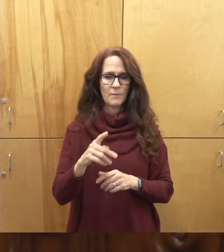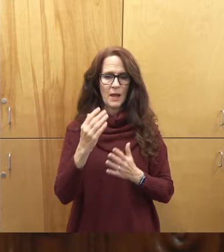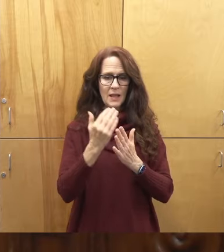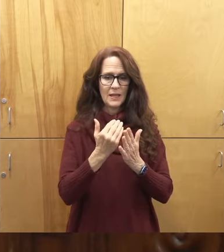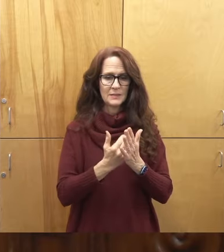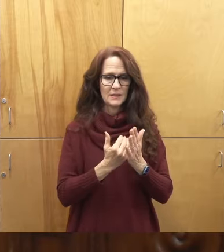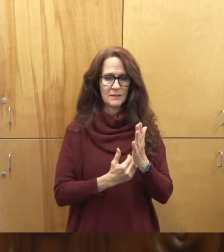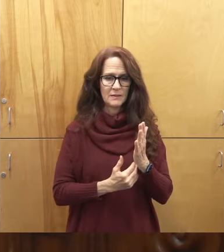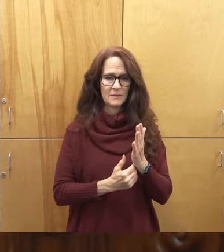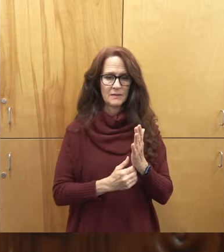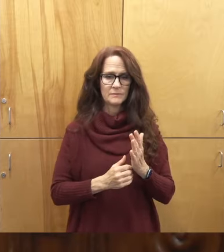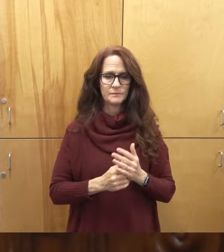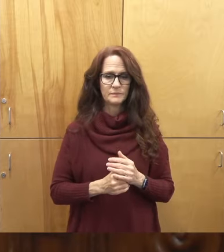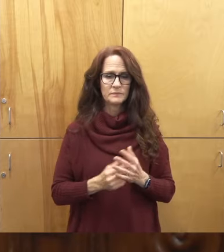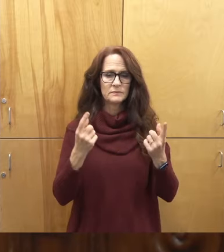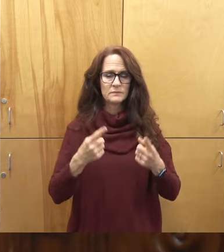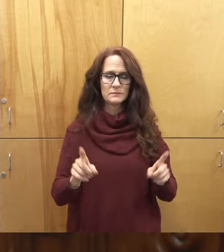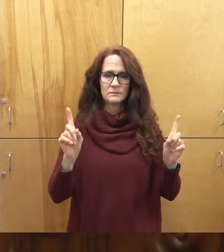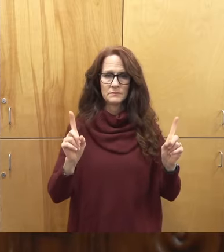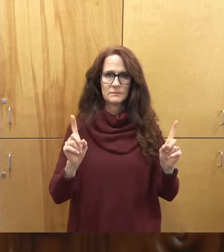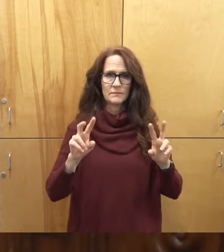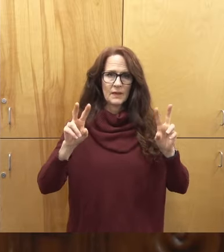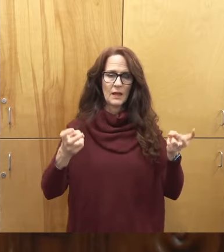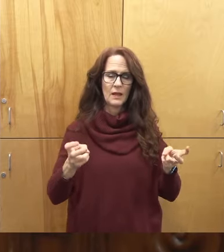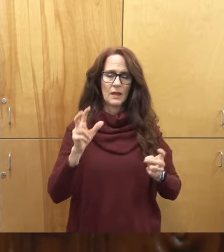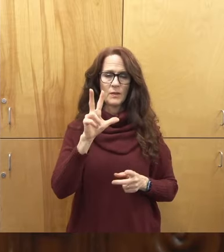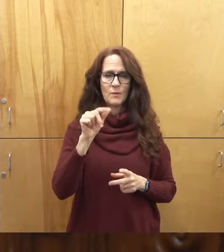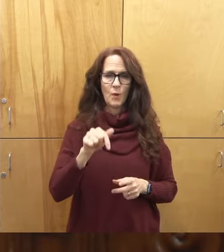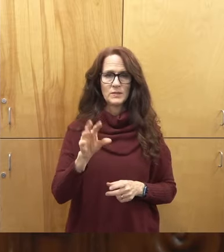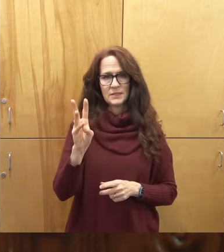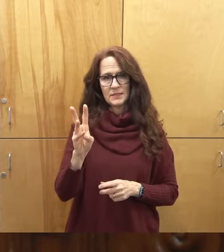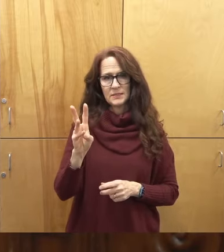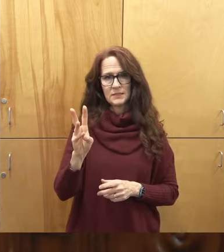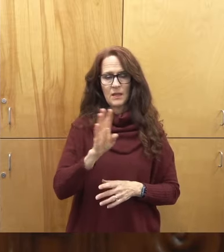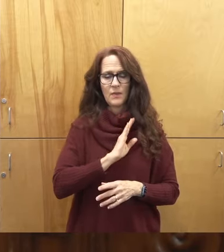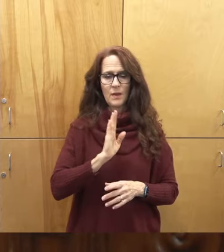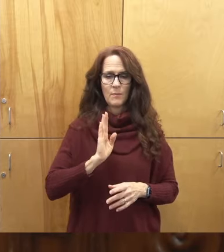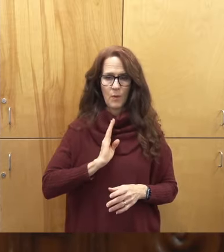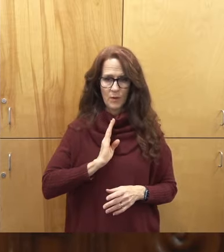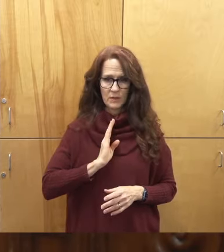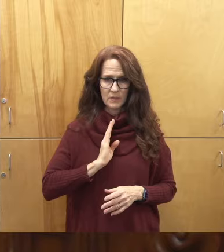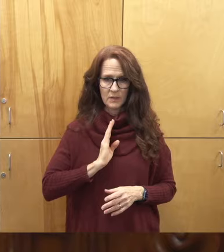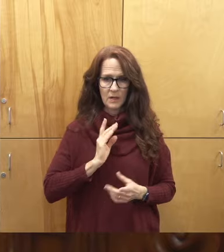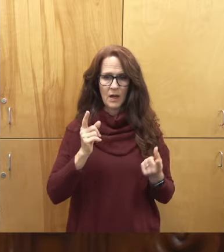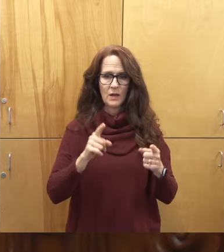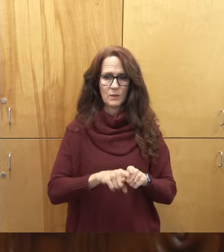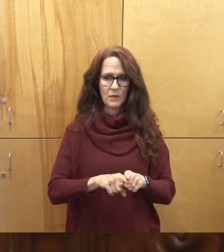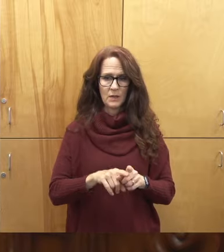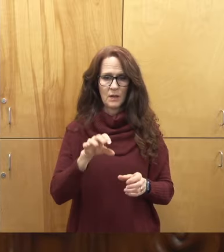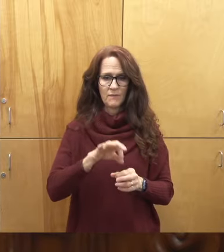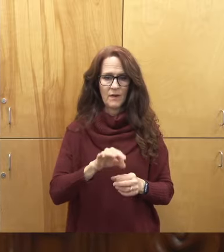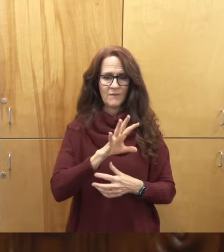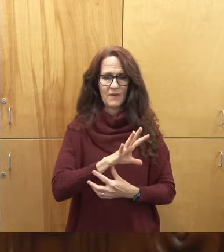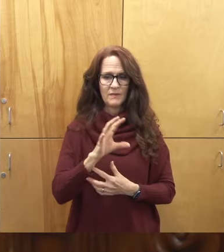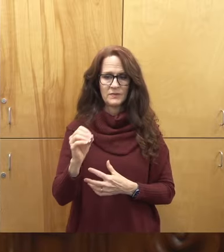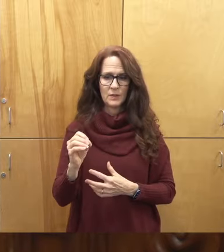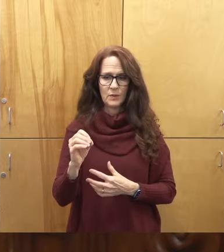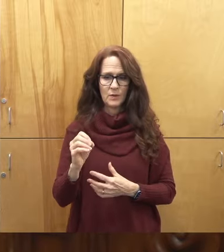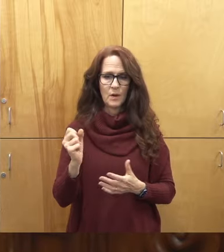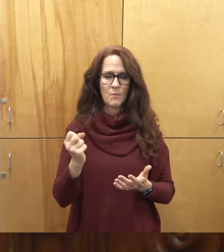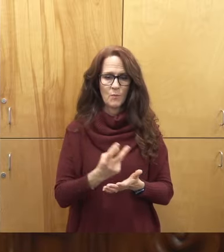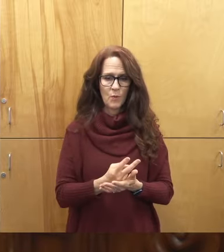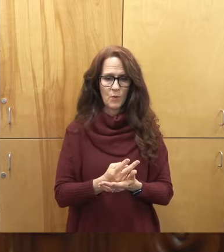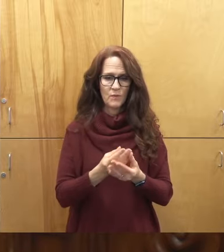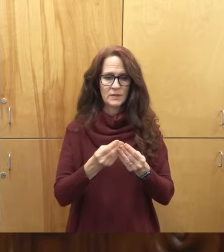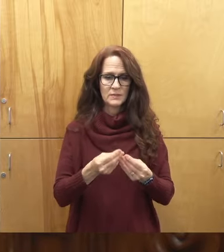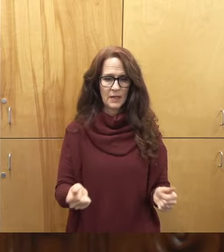on the agenda. And finally, on item 3.6, the board agreed by a vote of 5-0 to approve a